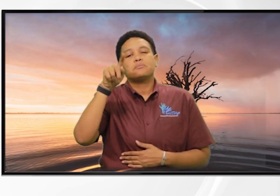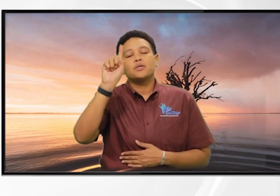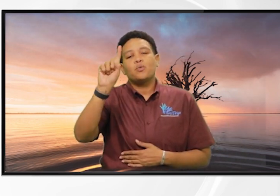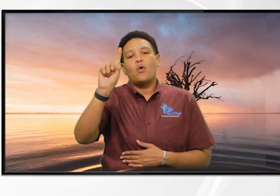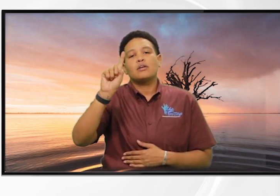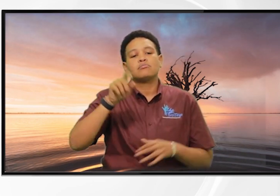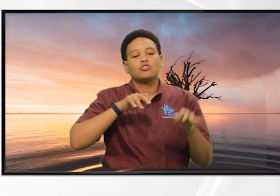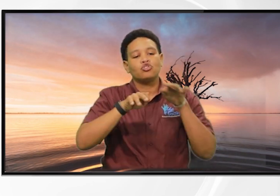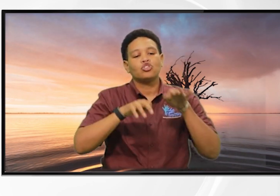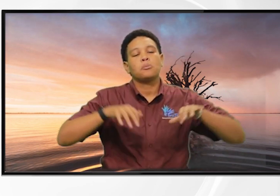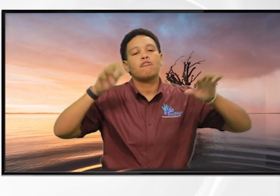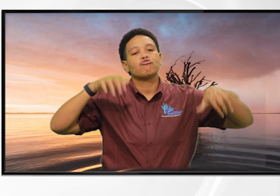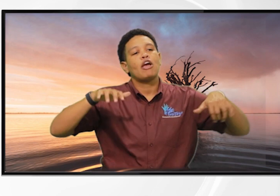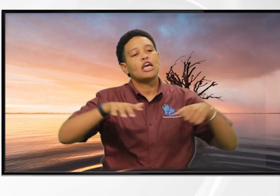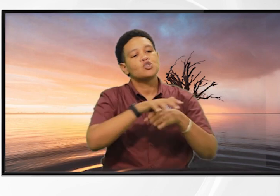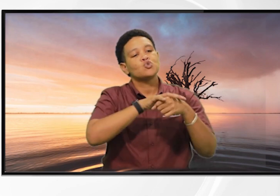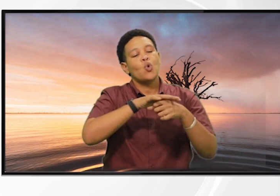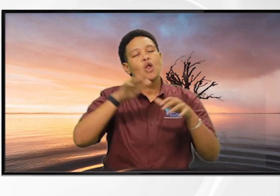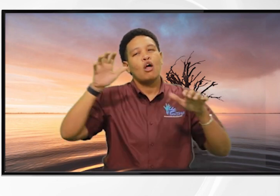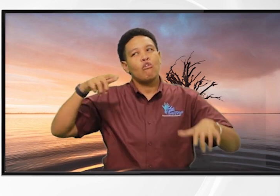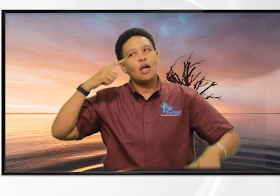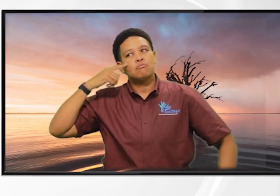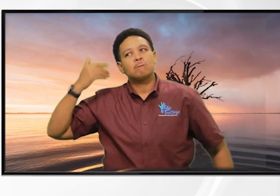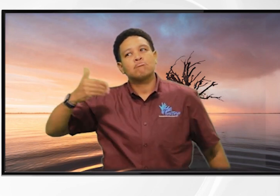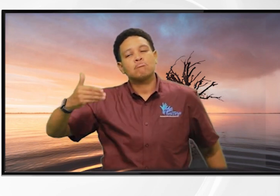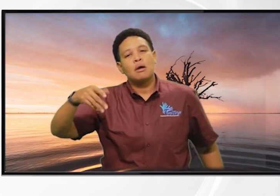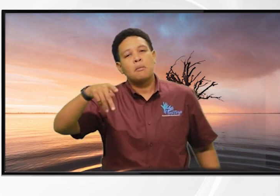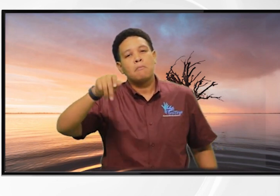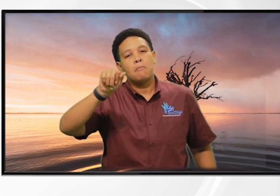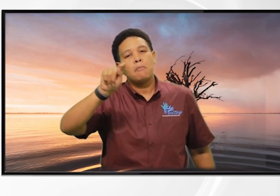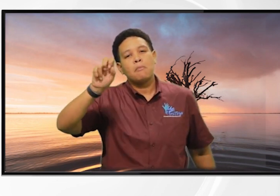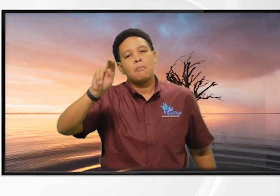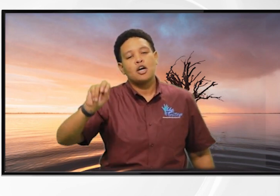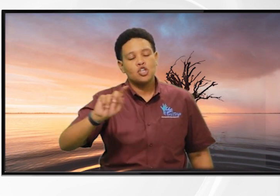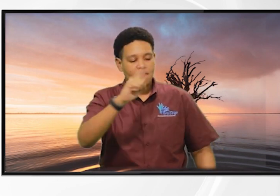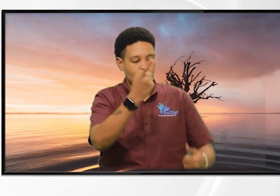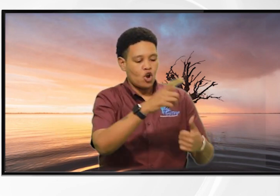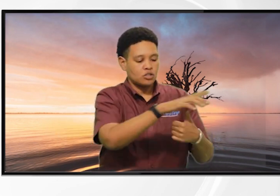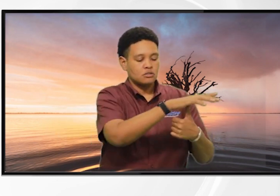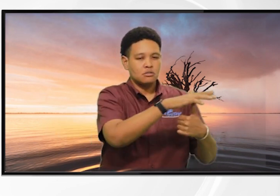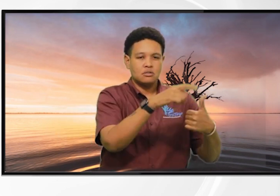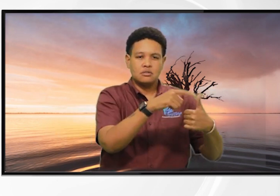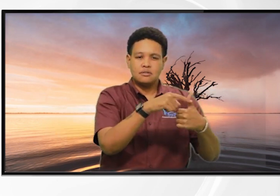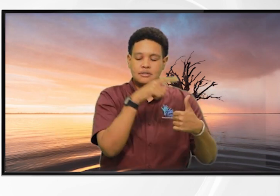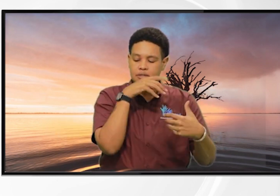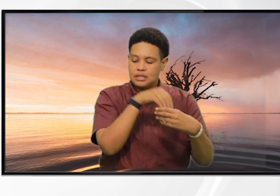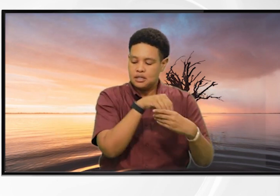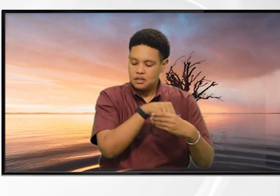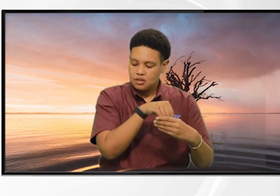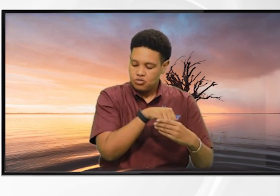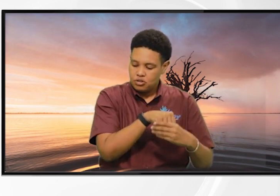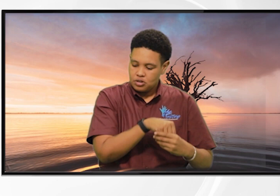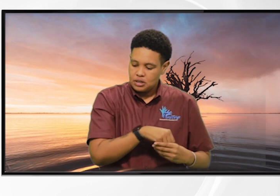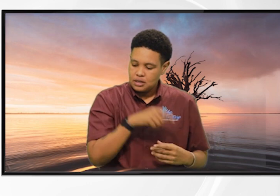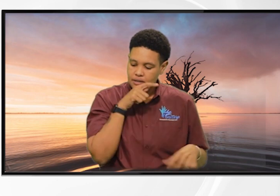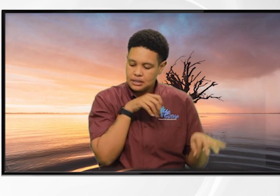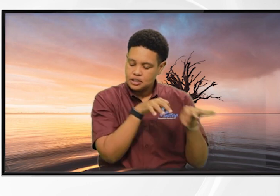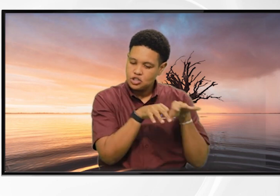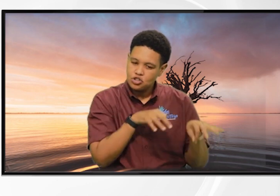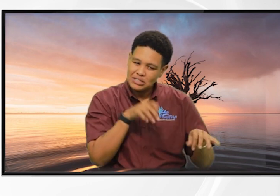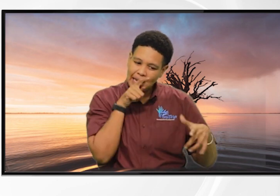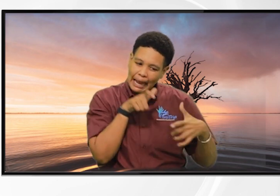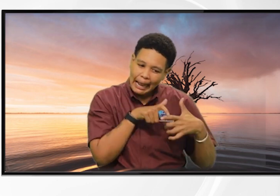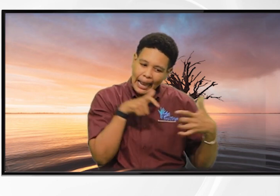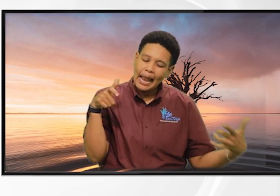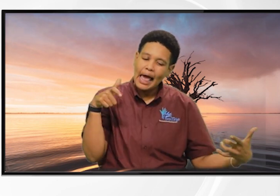Table SP1, description of rainfall zones and rainfall patterns. Zone 1, the interior,